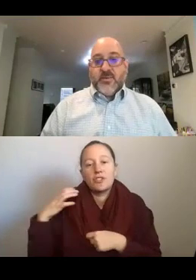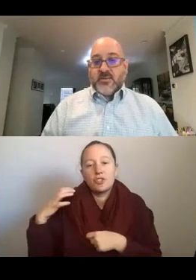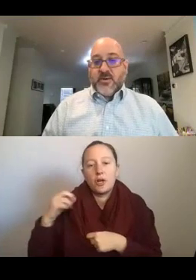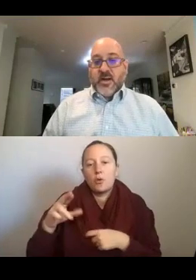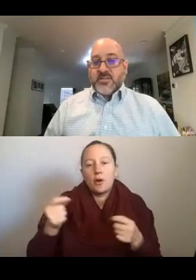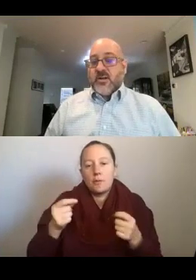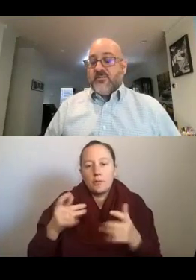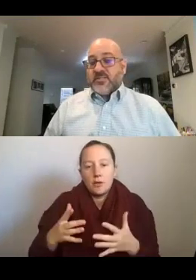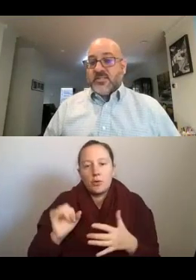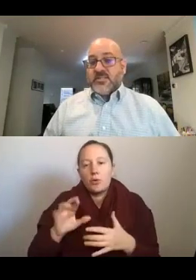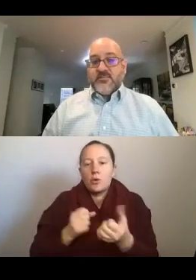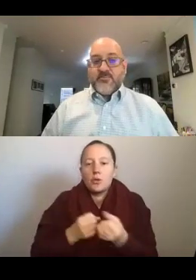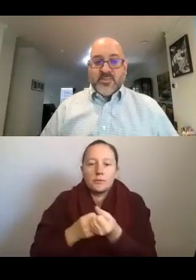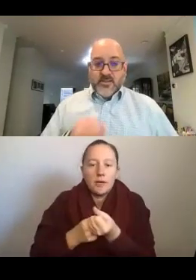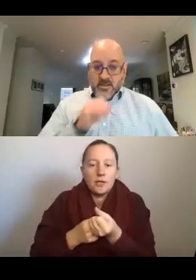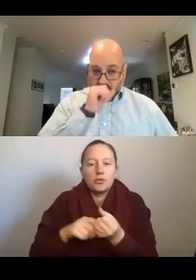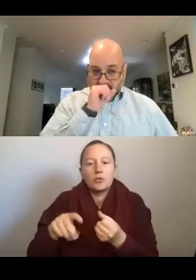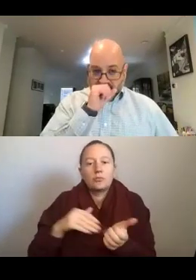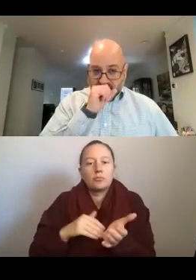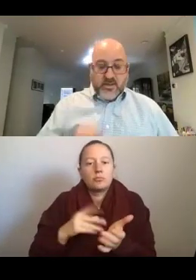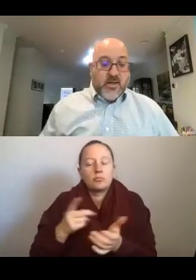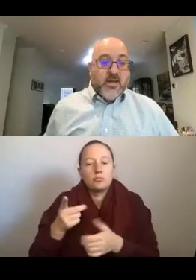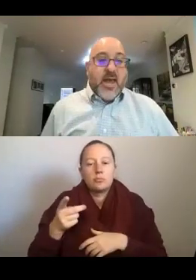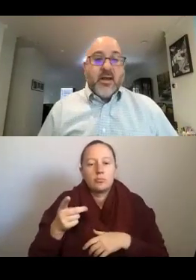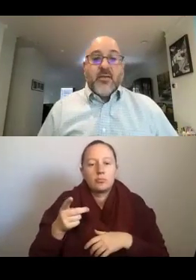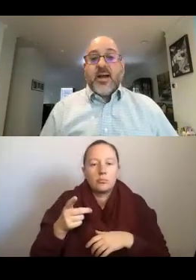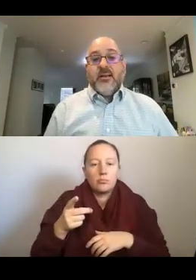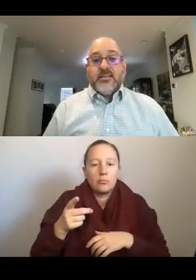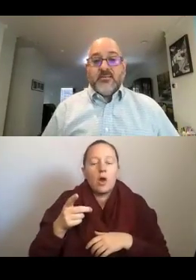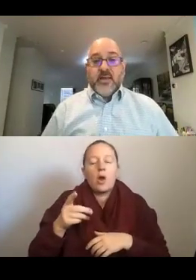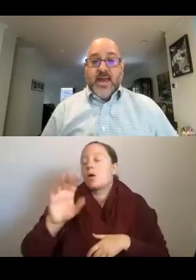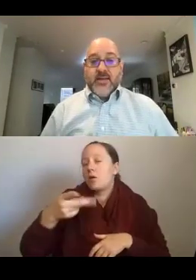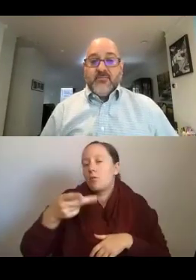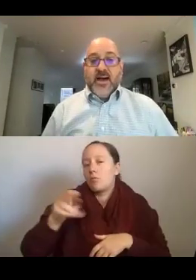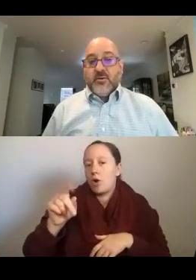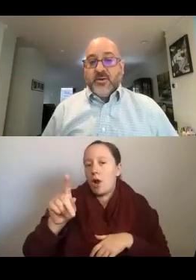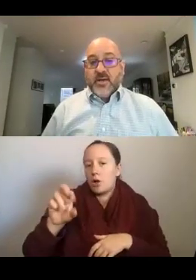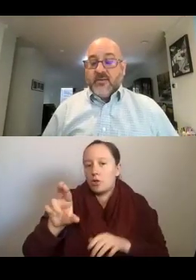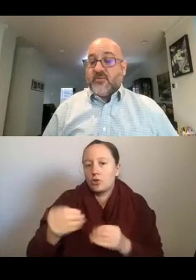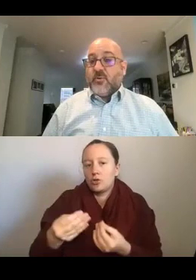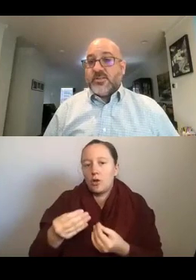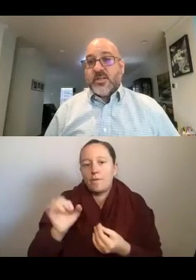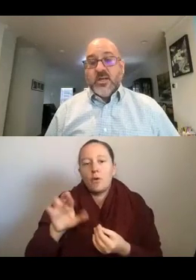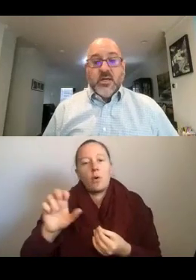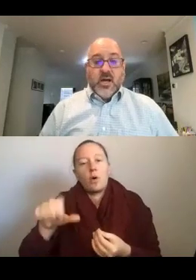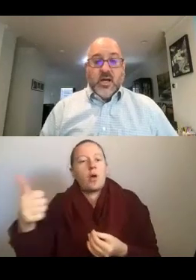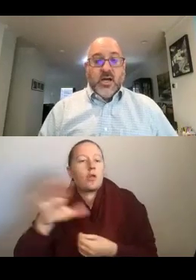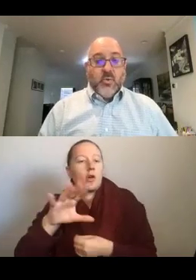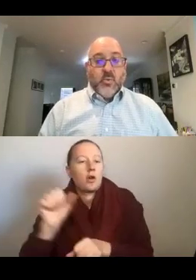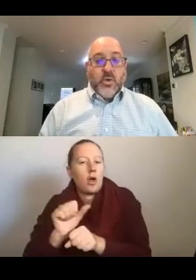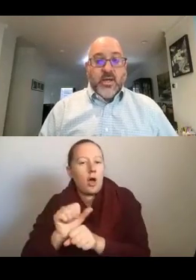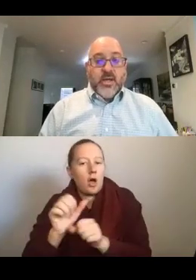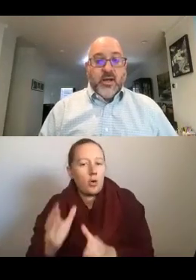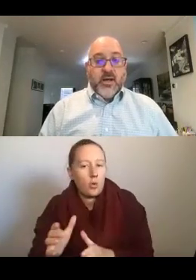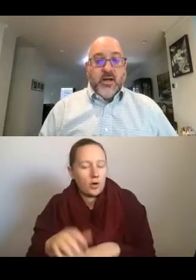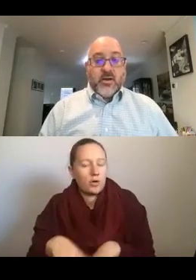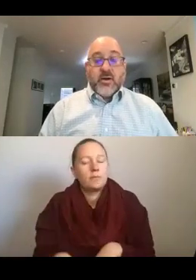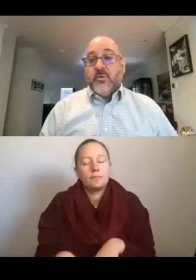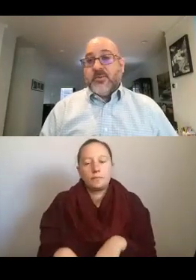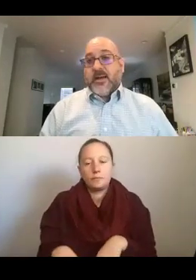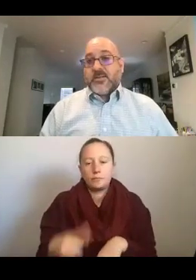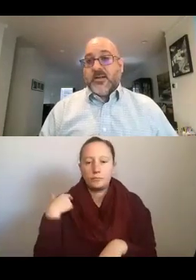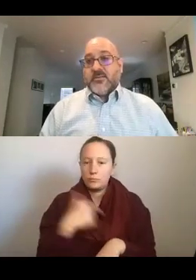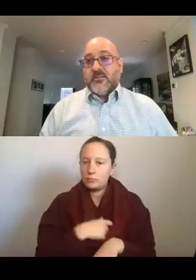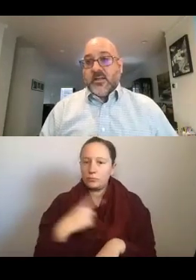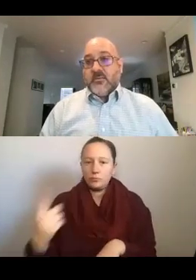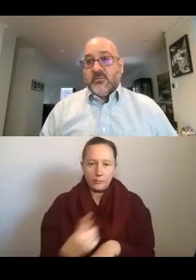well as their sponsor proctor's offices, excuse me, and other colleagues and faculty. And of course, we are